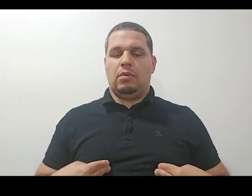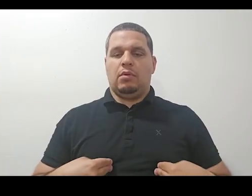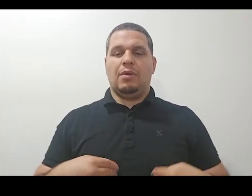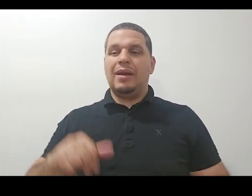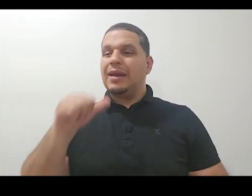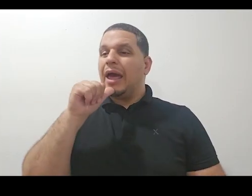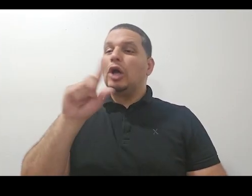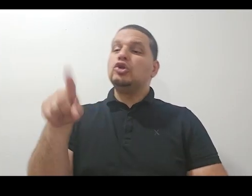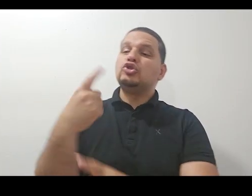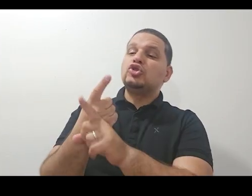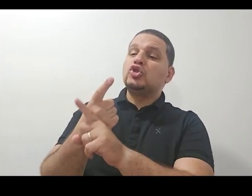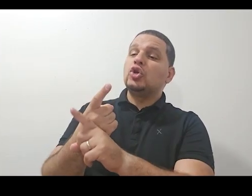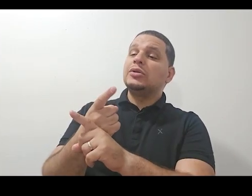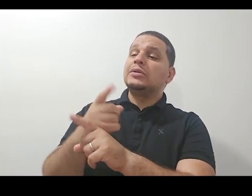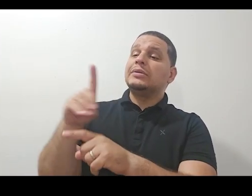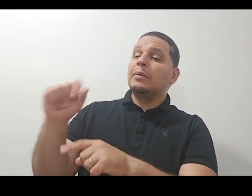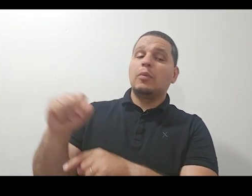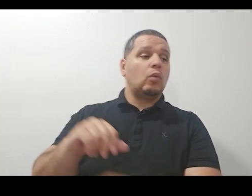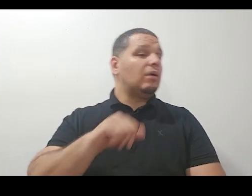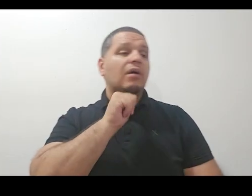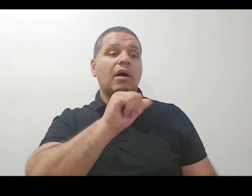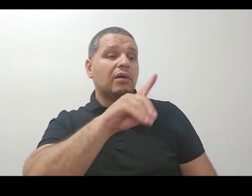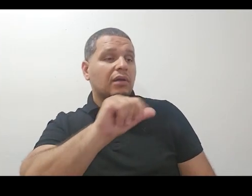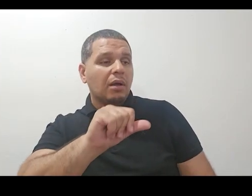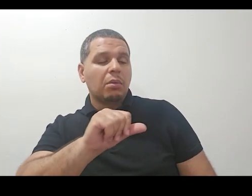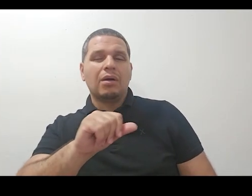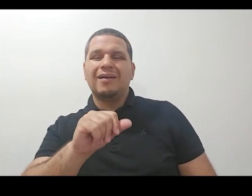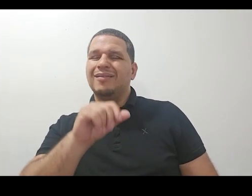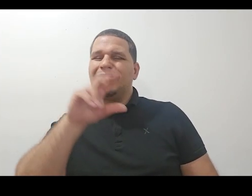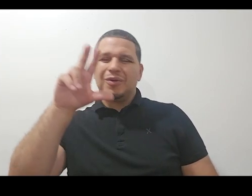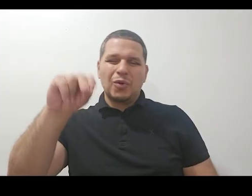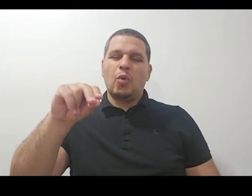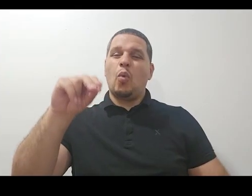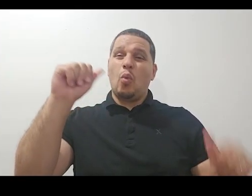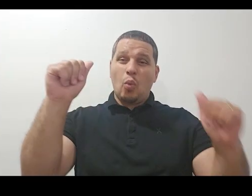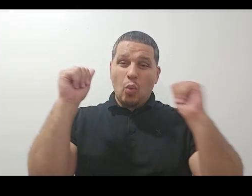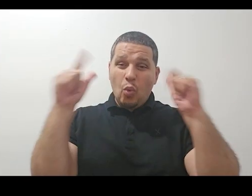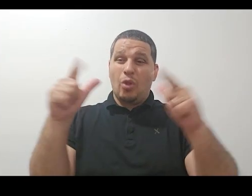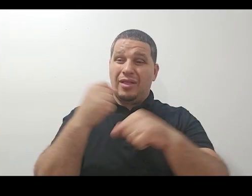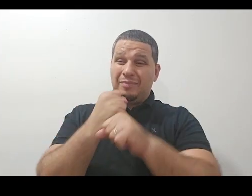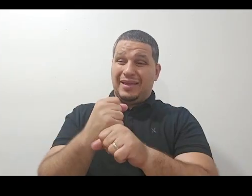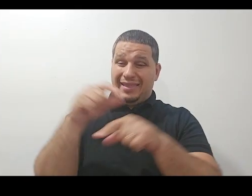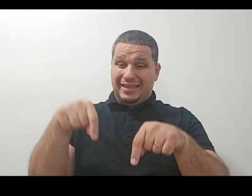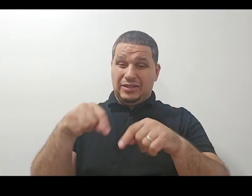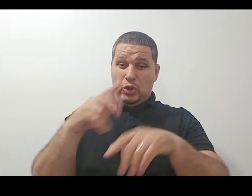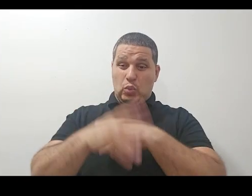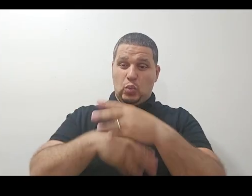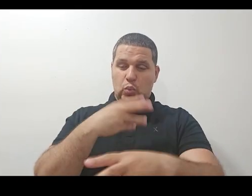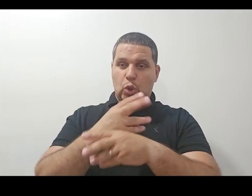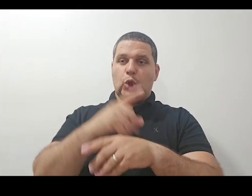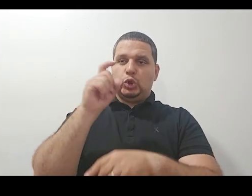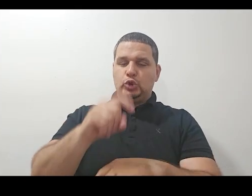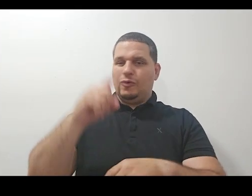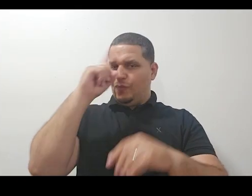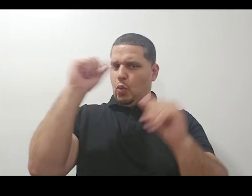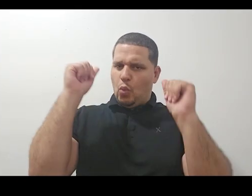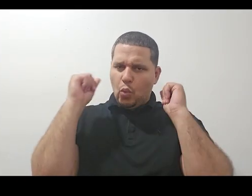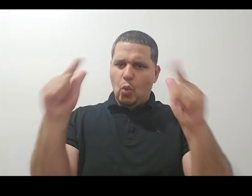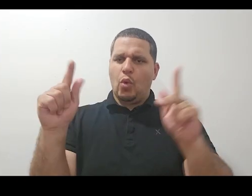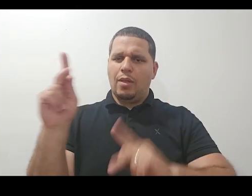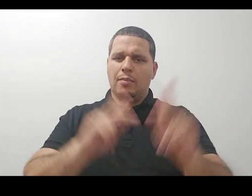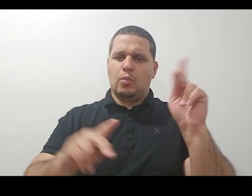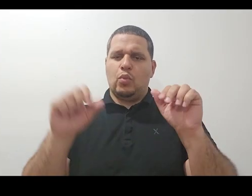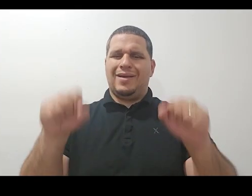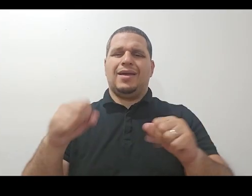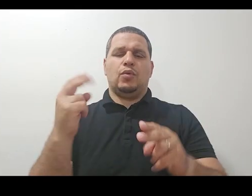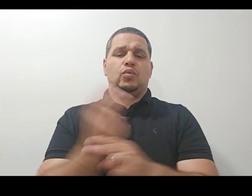for humankind and not just for people who are disabled, not disabled. Everything and anything that's created on this planet should be created